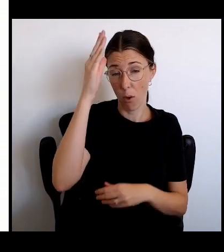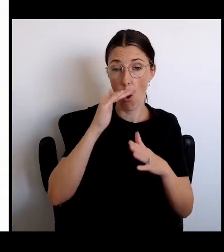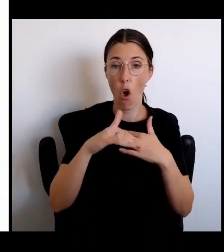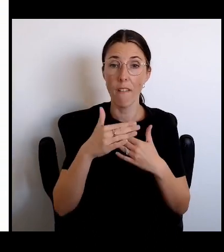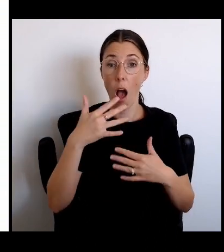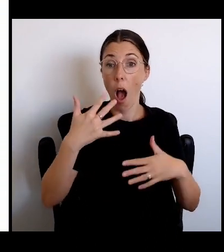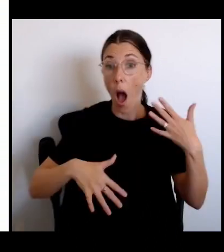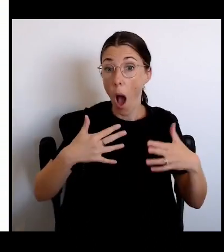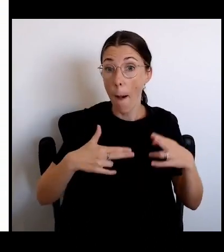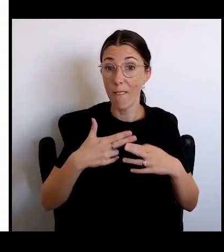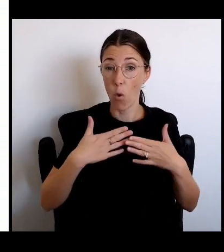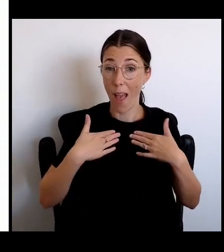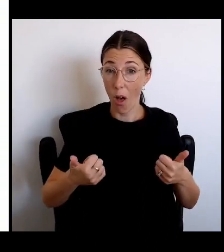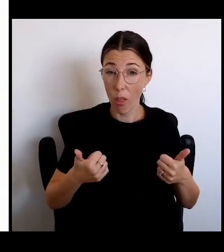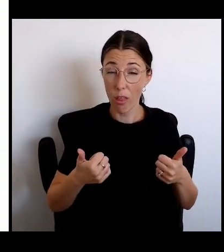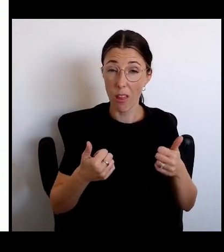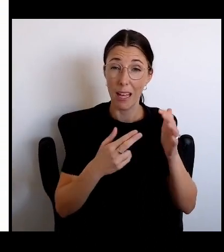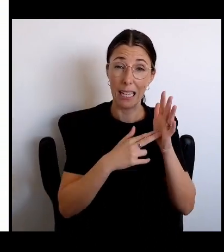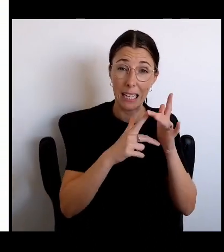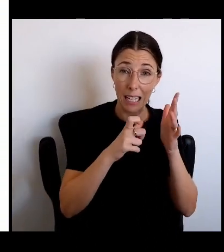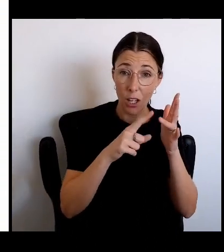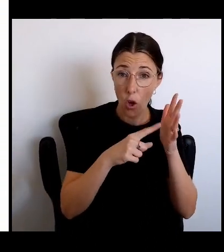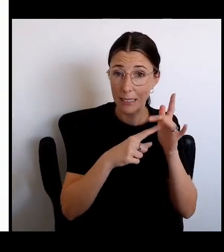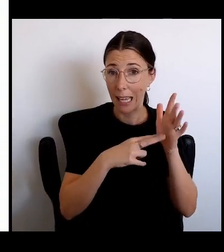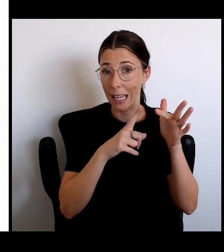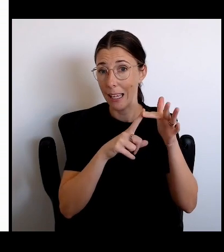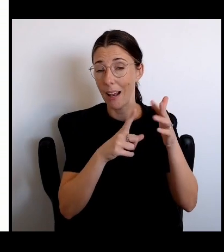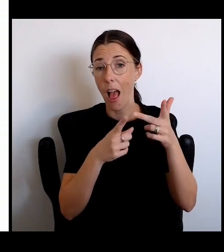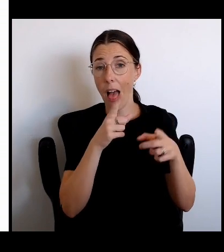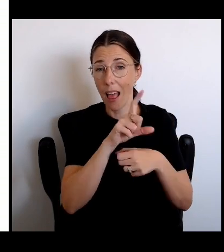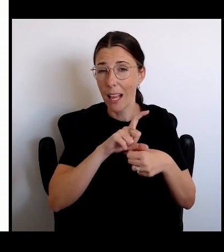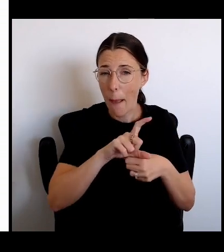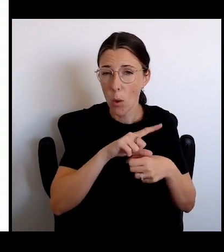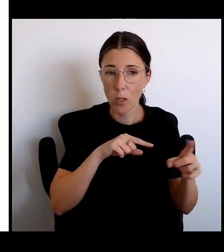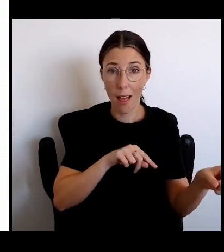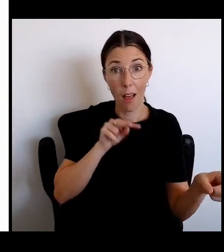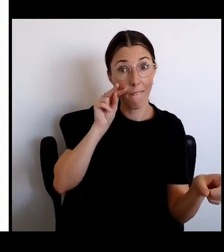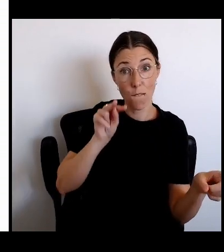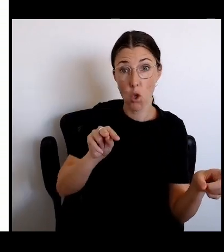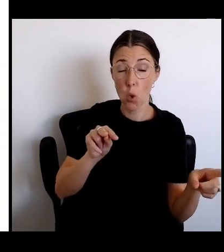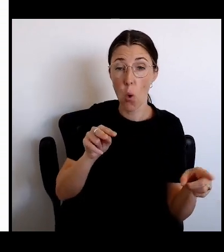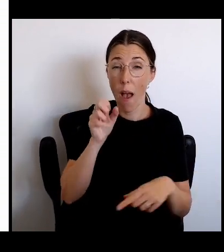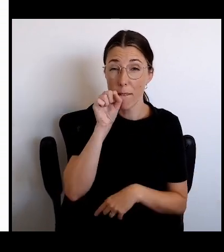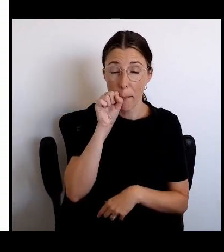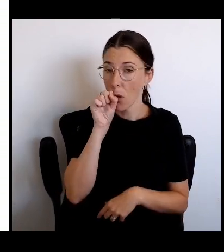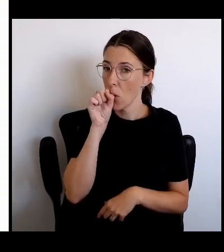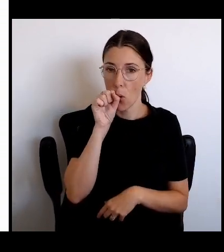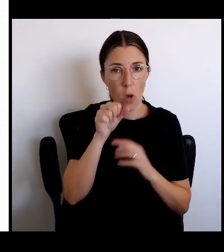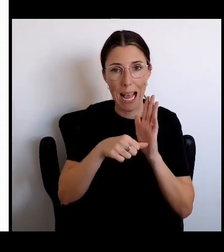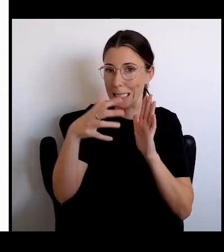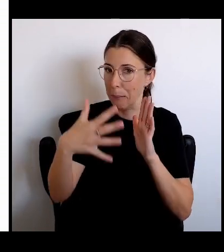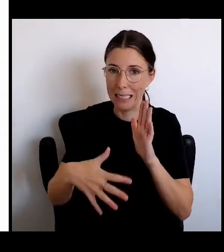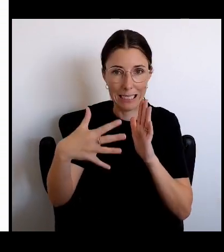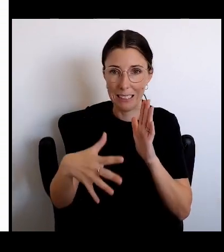and chemicals, and they view vaping as addictive, as expensive, and in their view, it's hard to stop once you